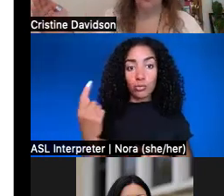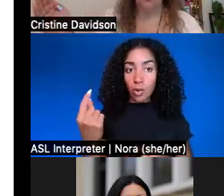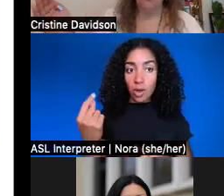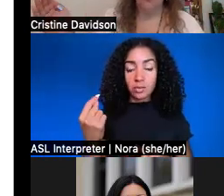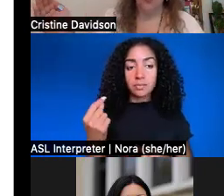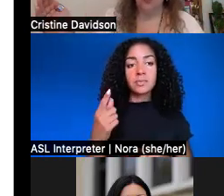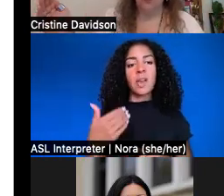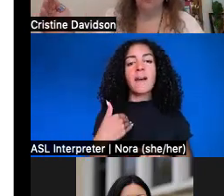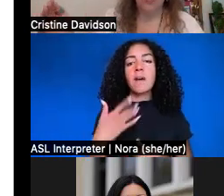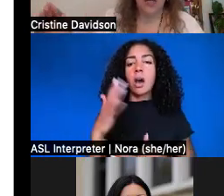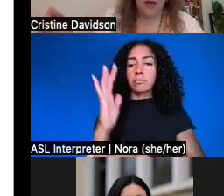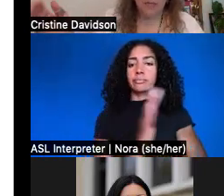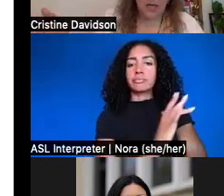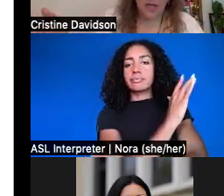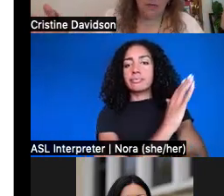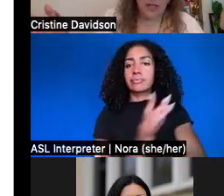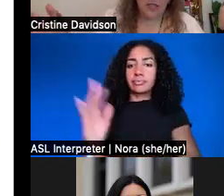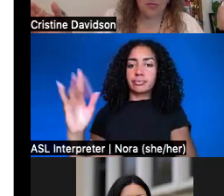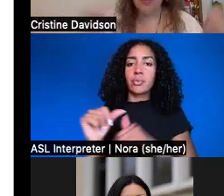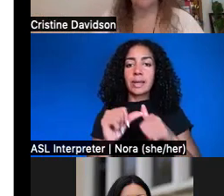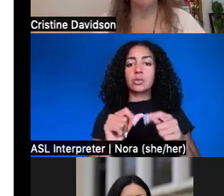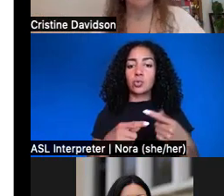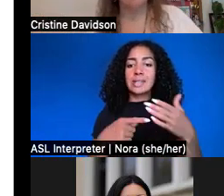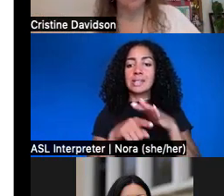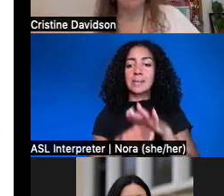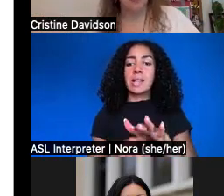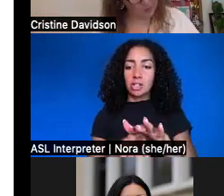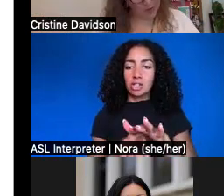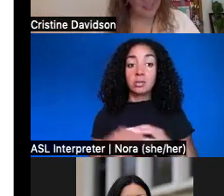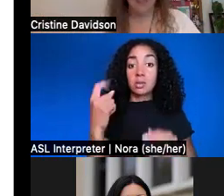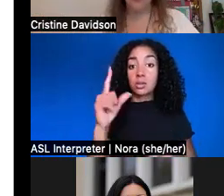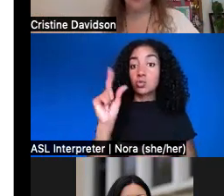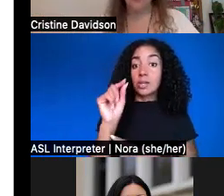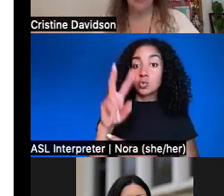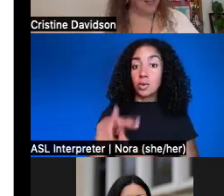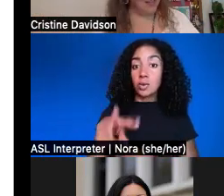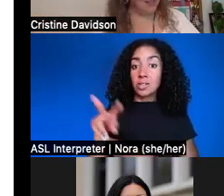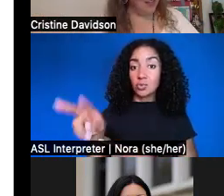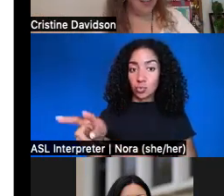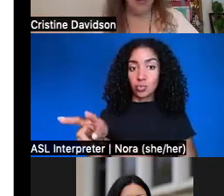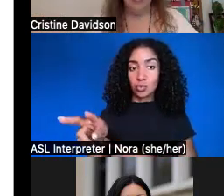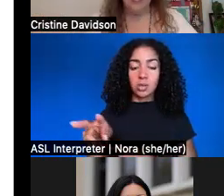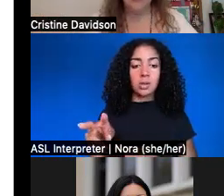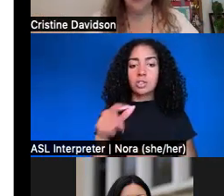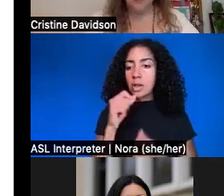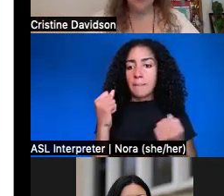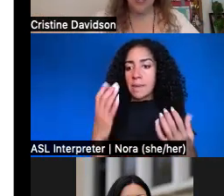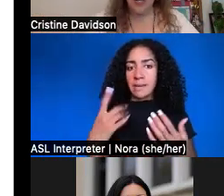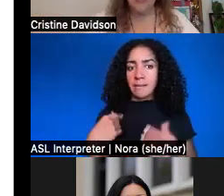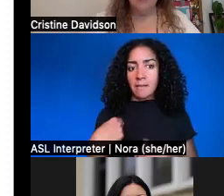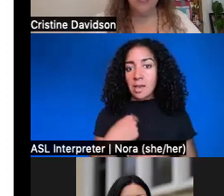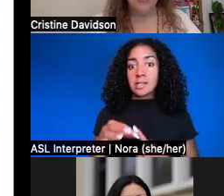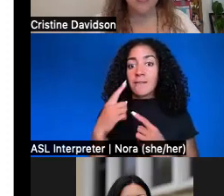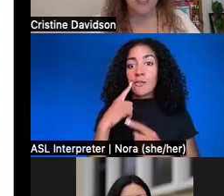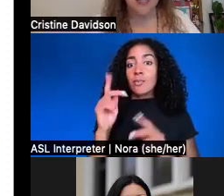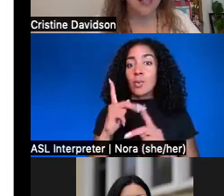2022, there's not many of us, with the exception of those folks living in Alaska that I was watching